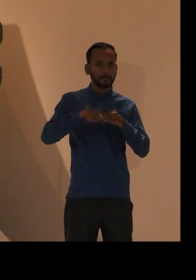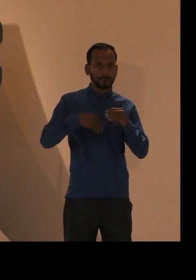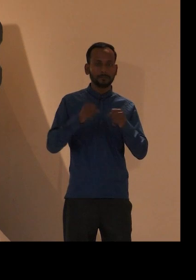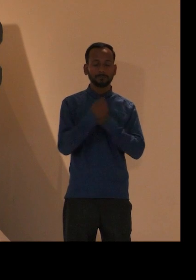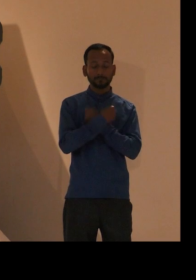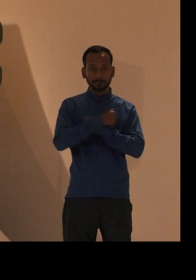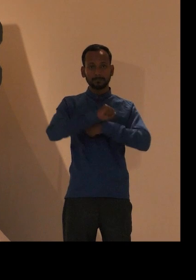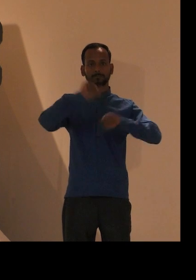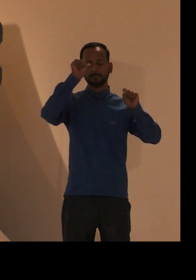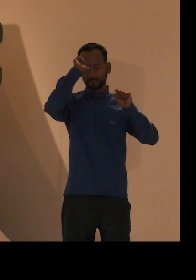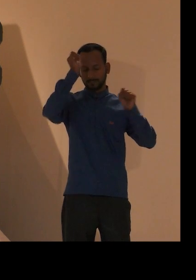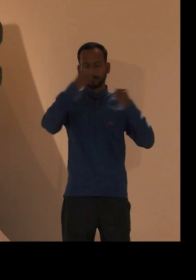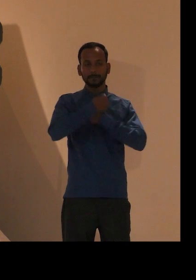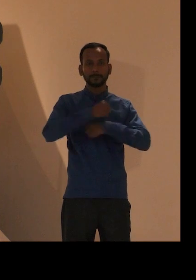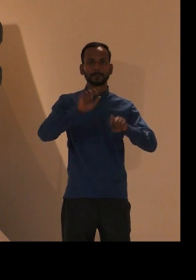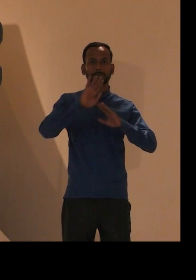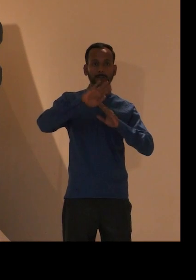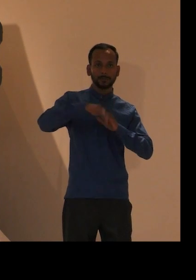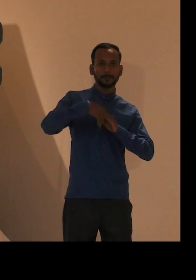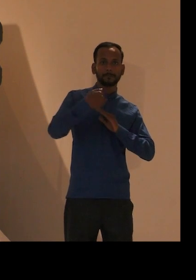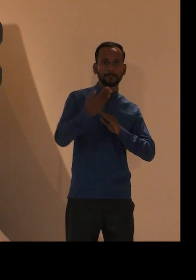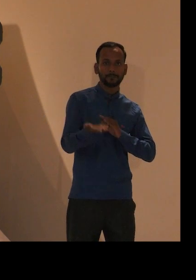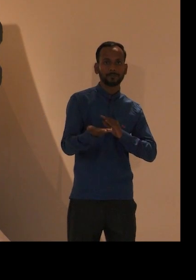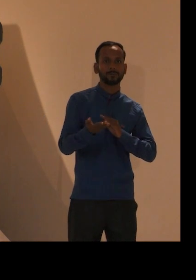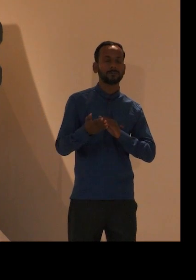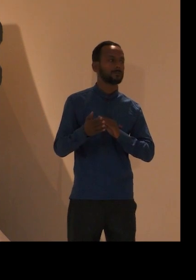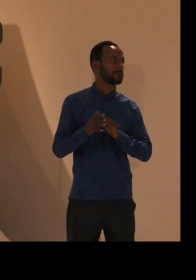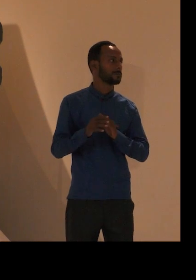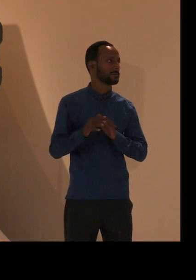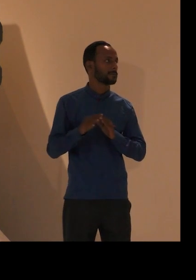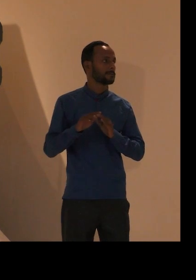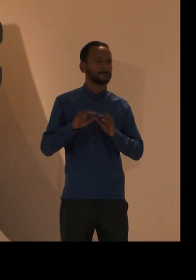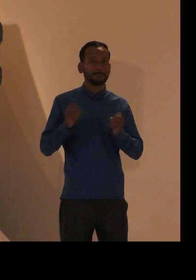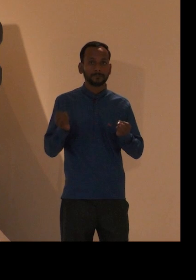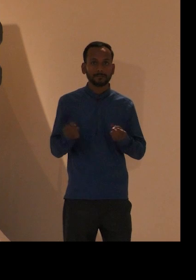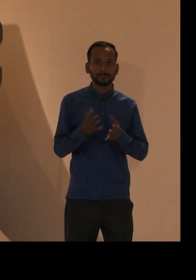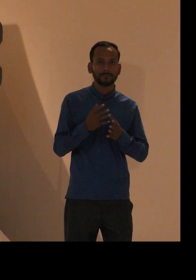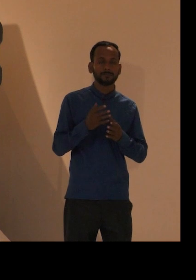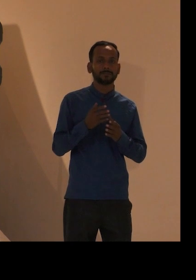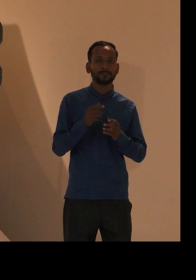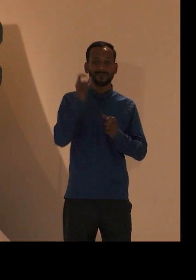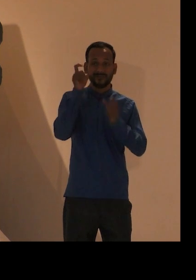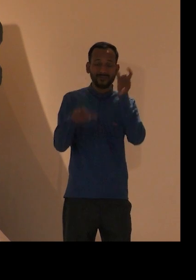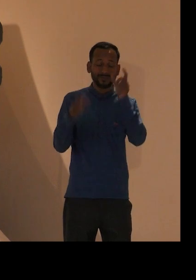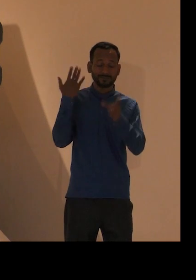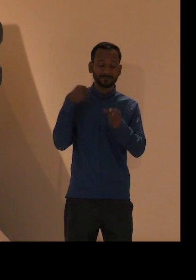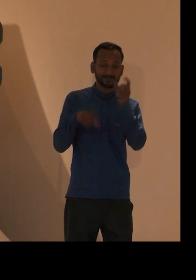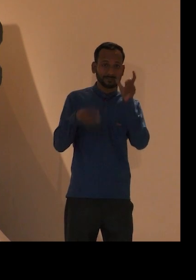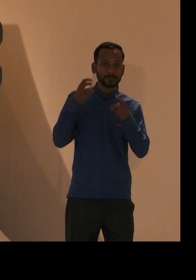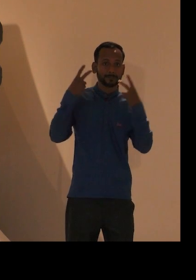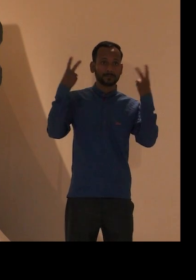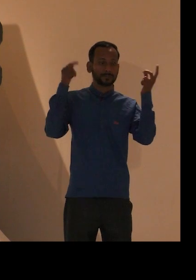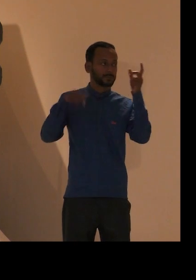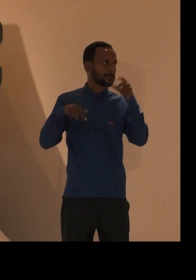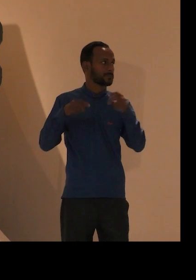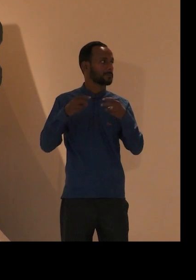independence, artifacts belonging to these people, initially obliterated, were